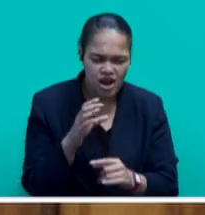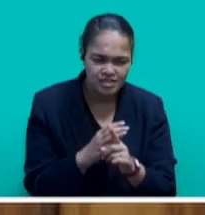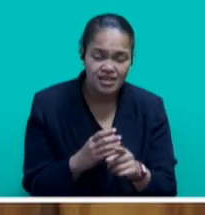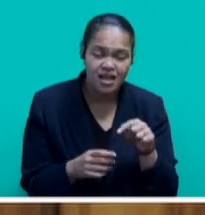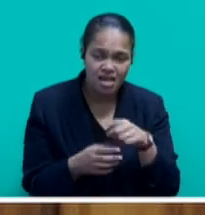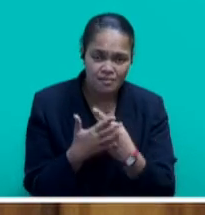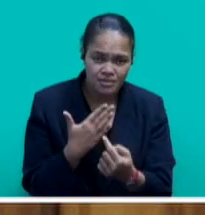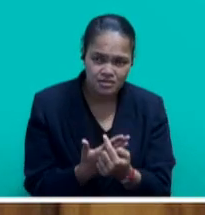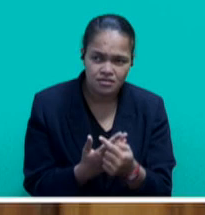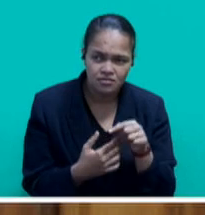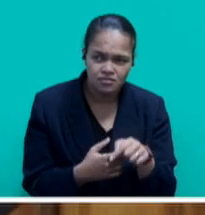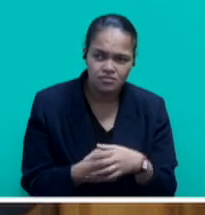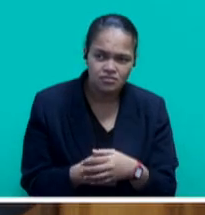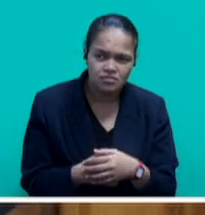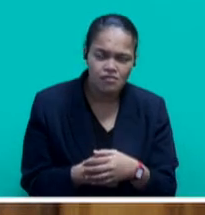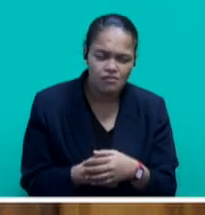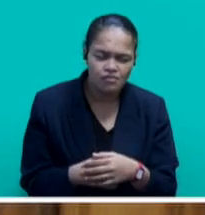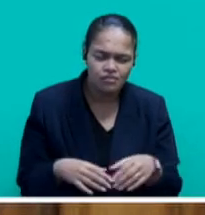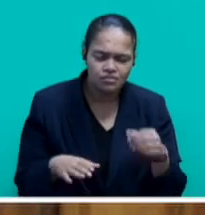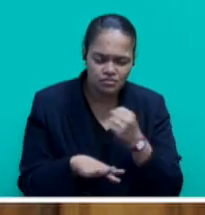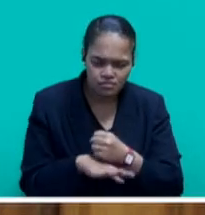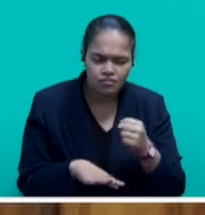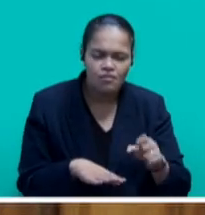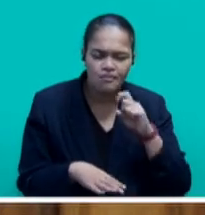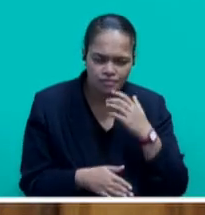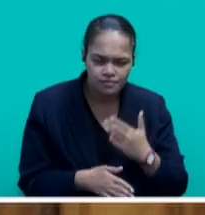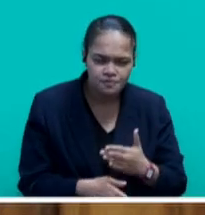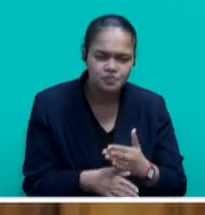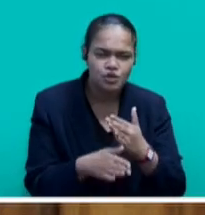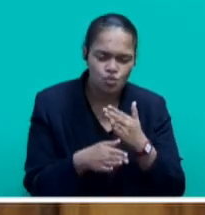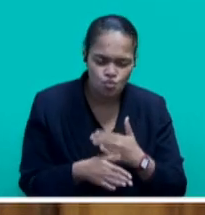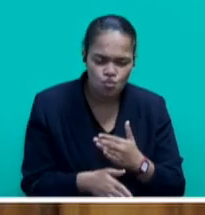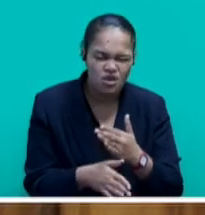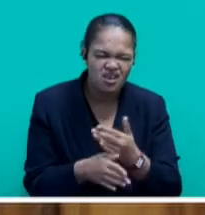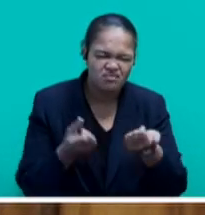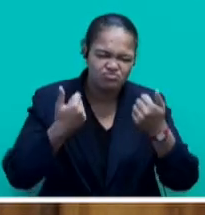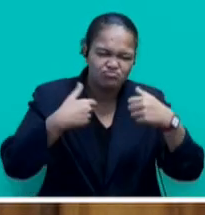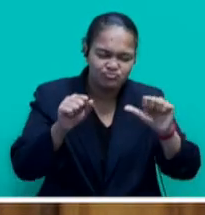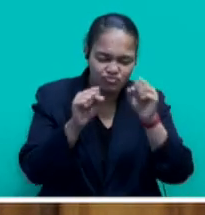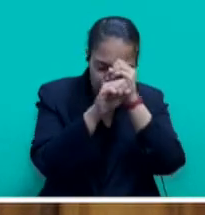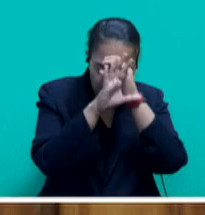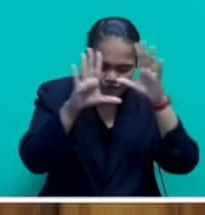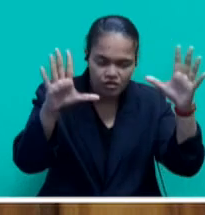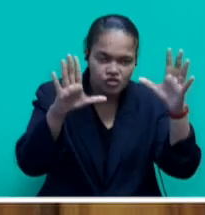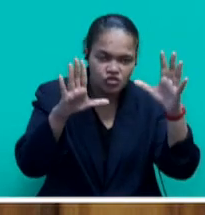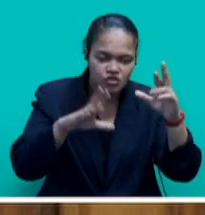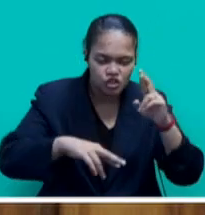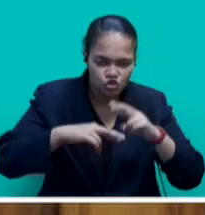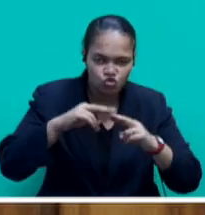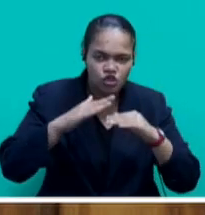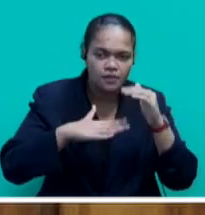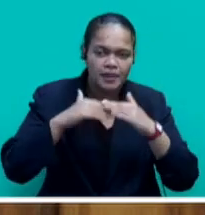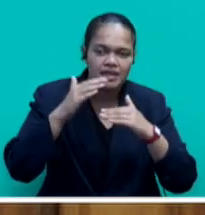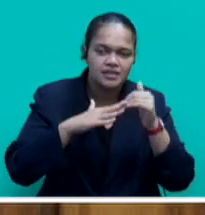conflict, the People's Coalition Government will work towards achieving our vision of rebuilding our future together for